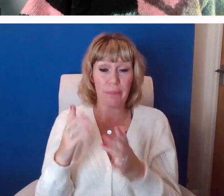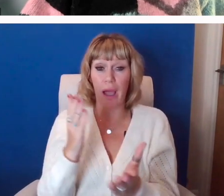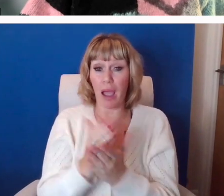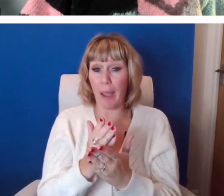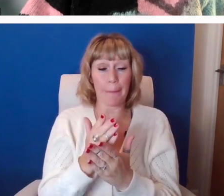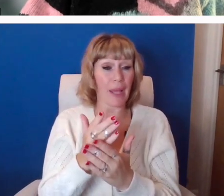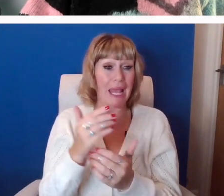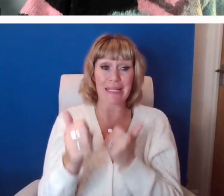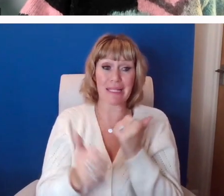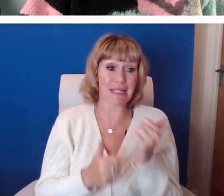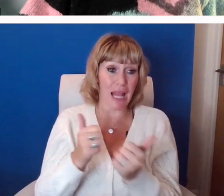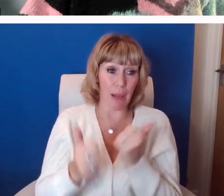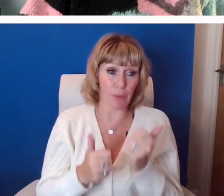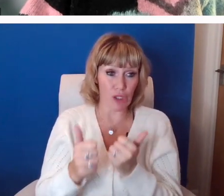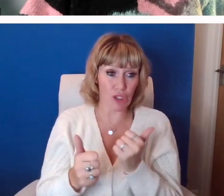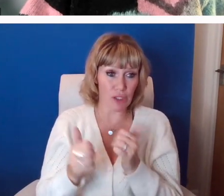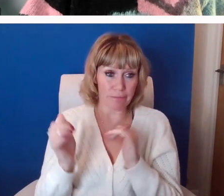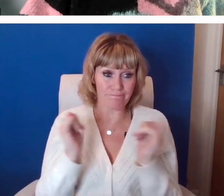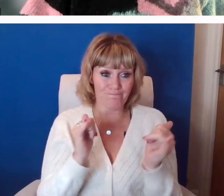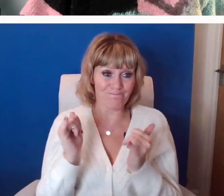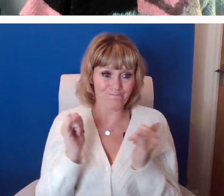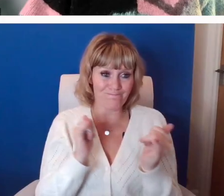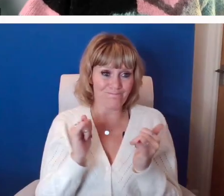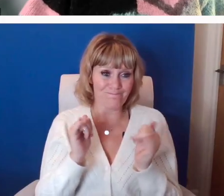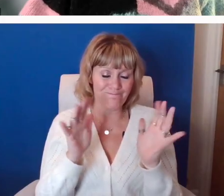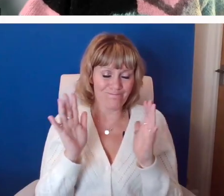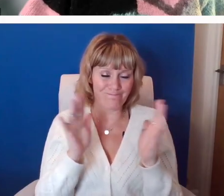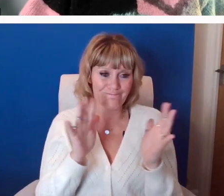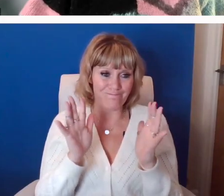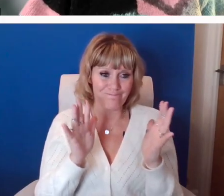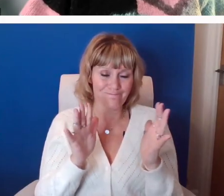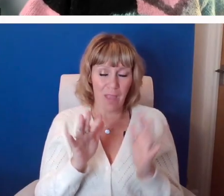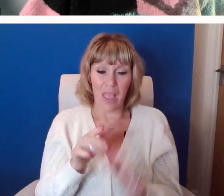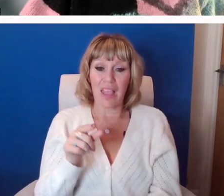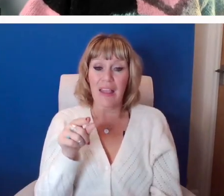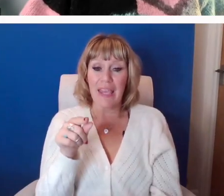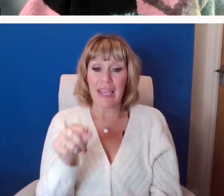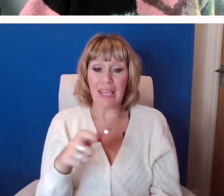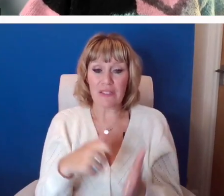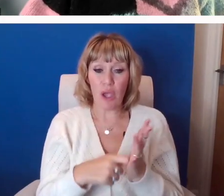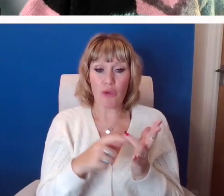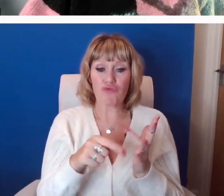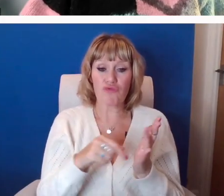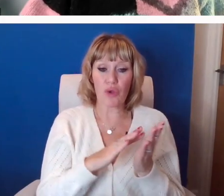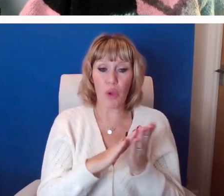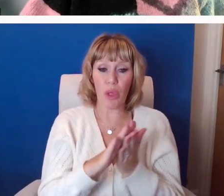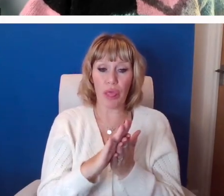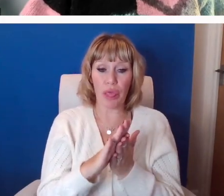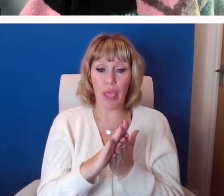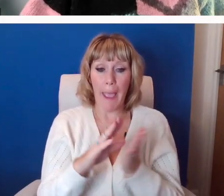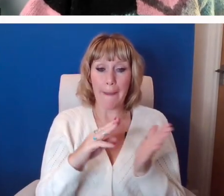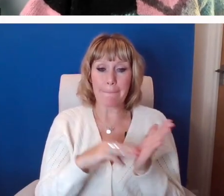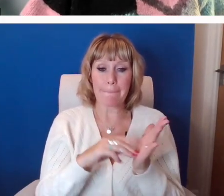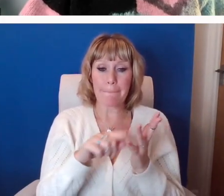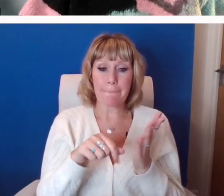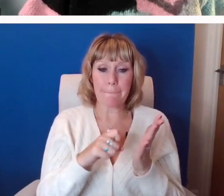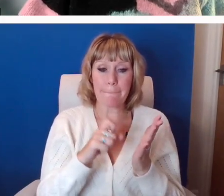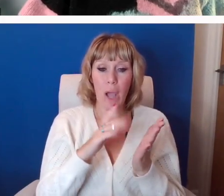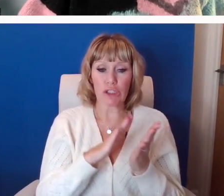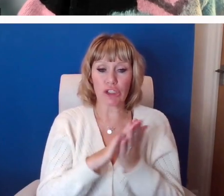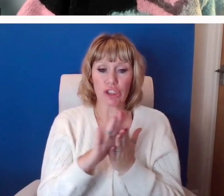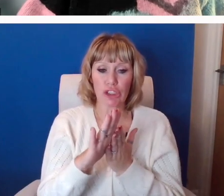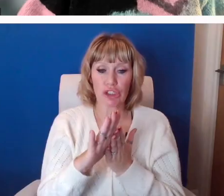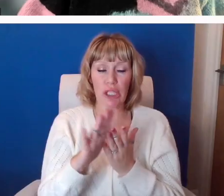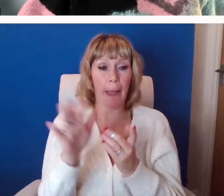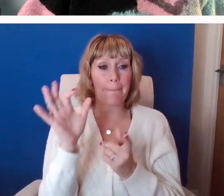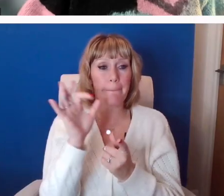celebration. And here's another one, Ruth Much's Purple Me from 2025. And